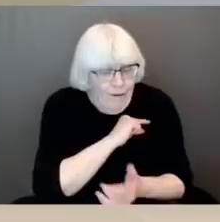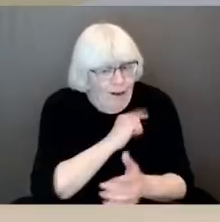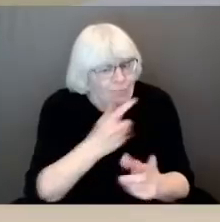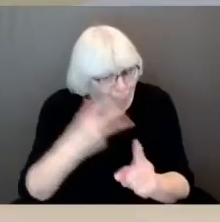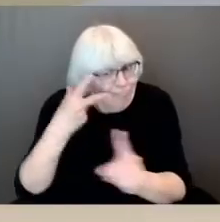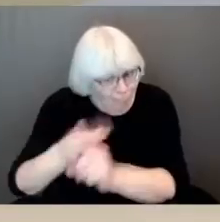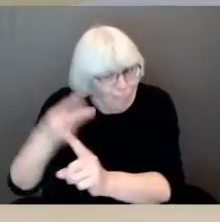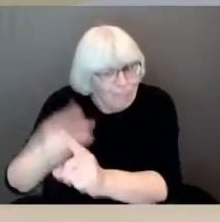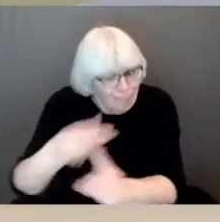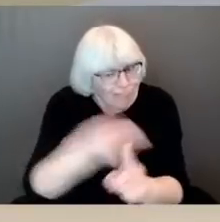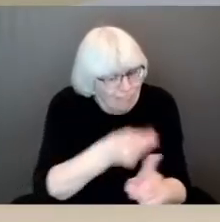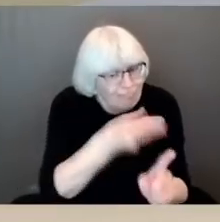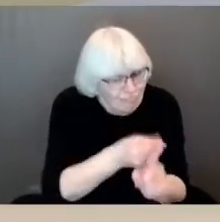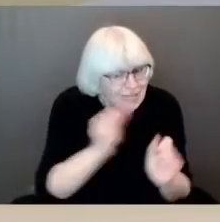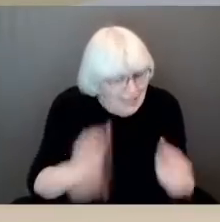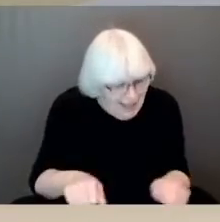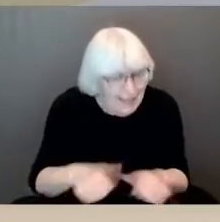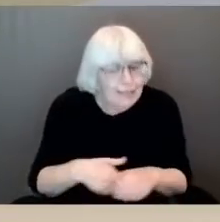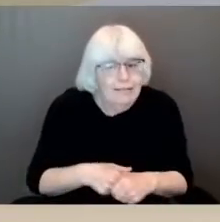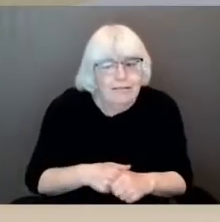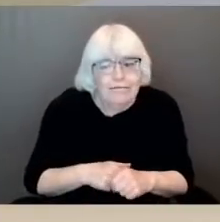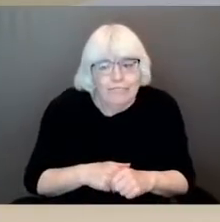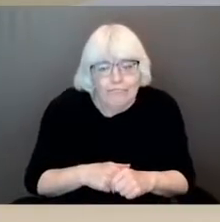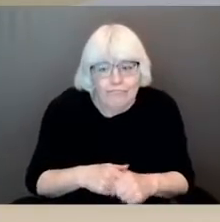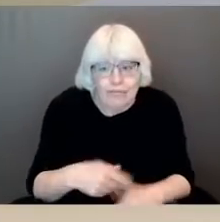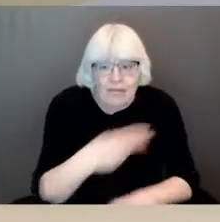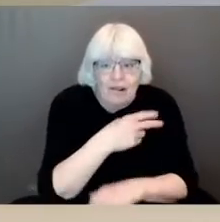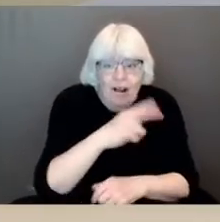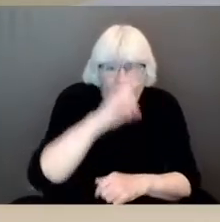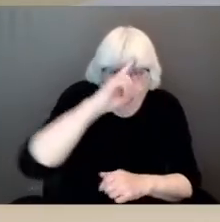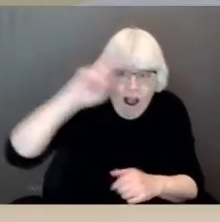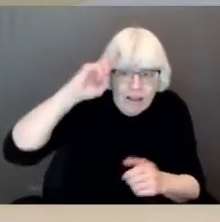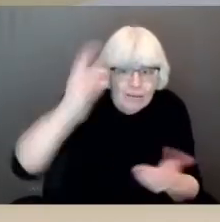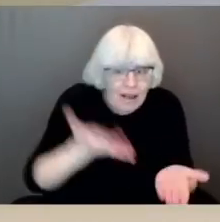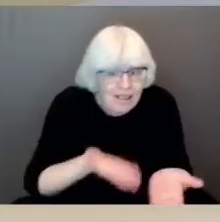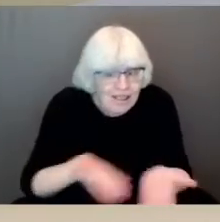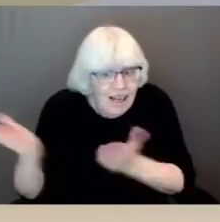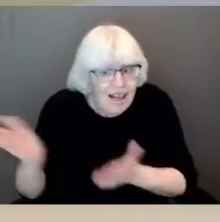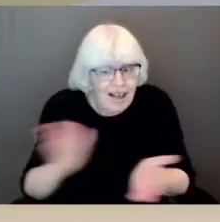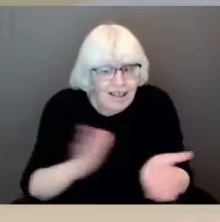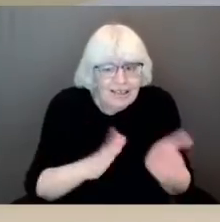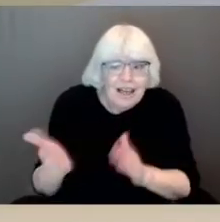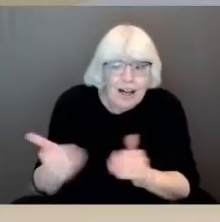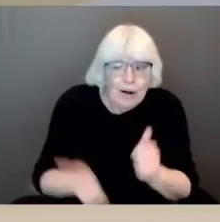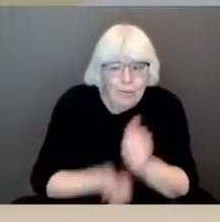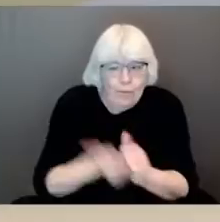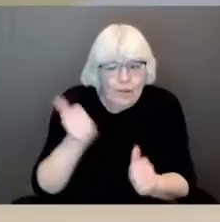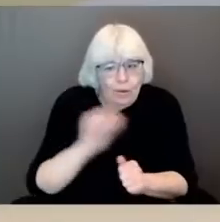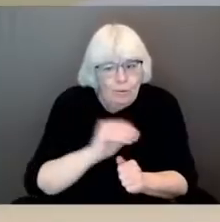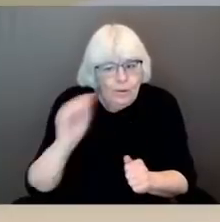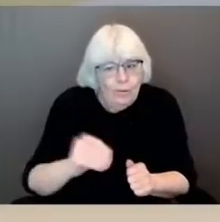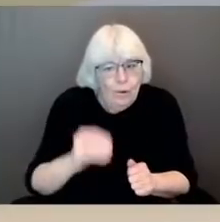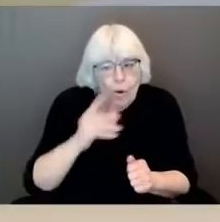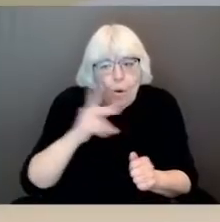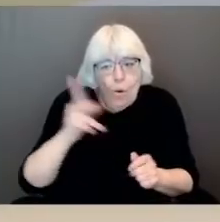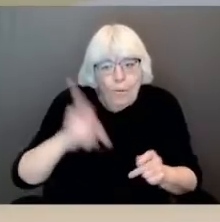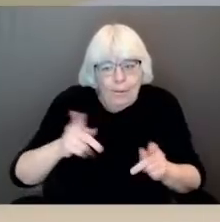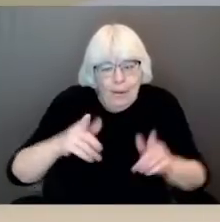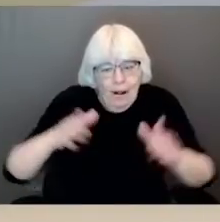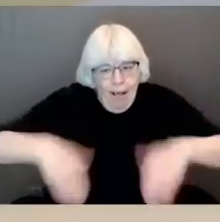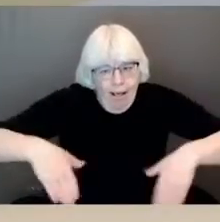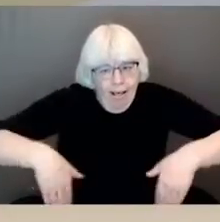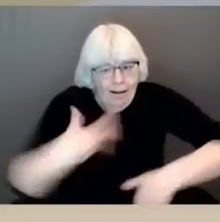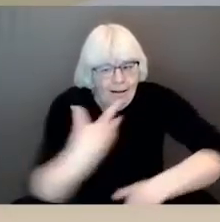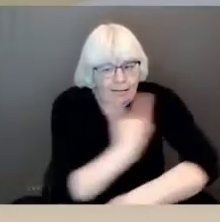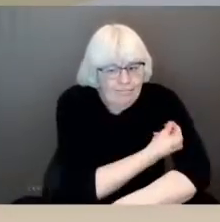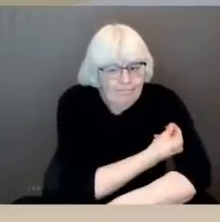Hospital admissions and deaths continue to occur primarily in unvaccinated or partially vaccinated individuals, with the rate of hospitalized cases